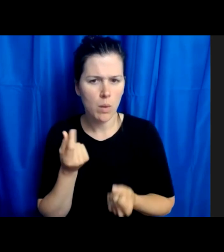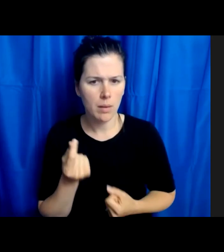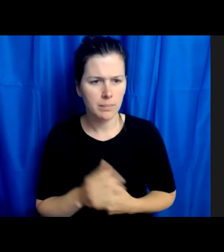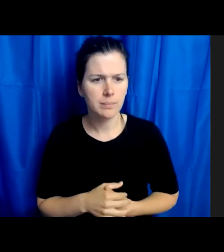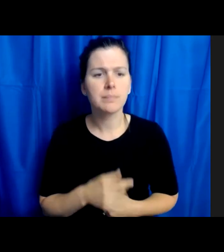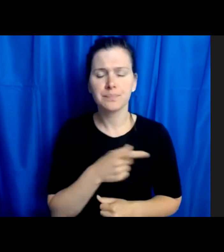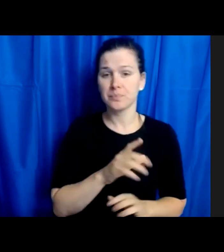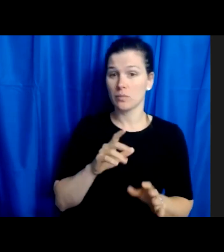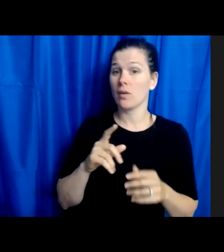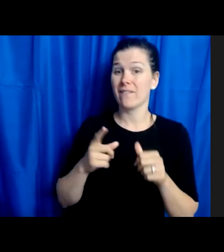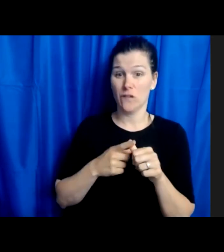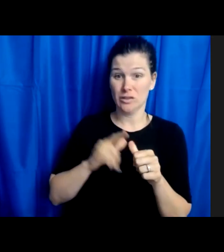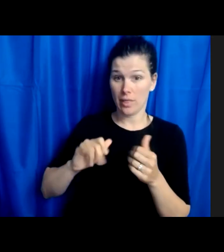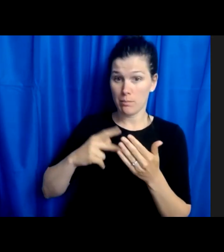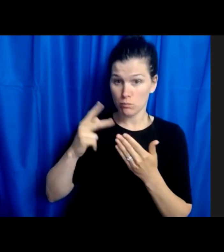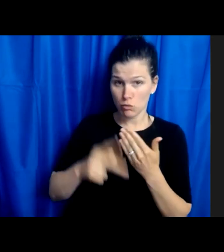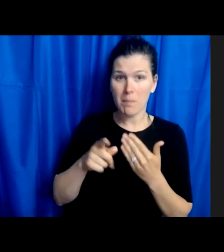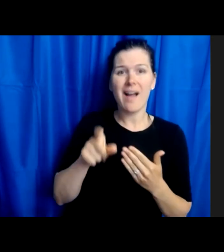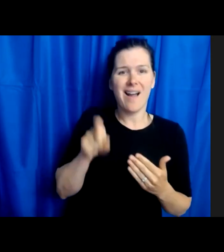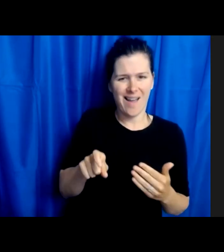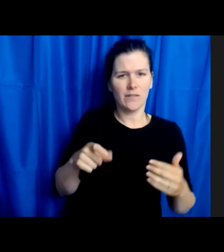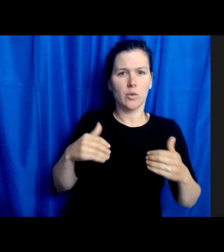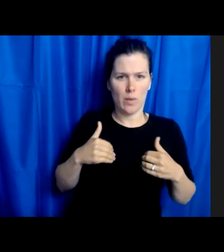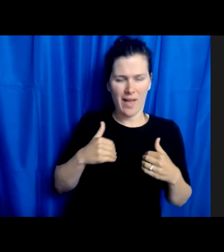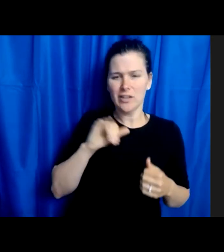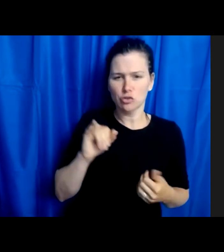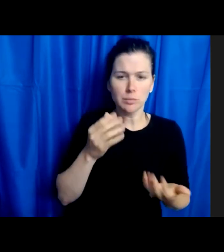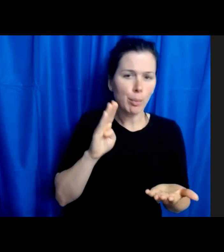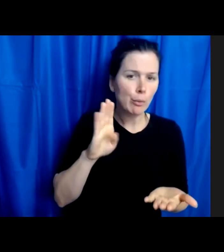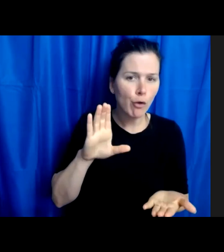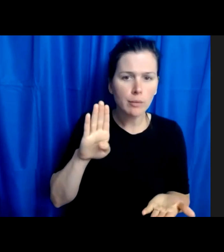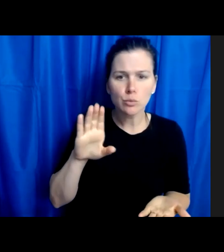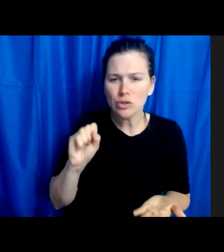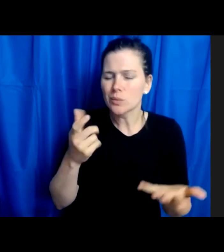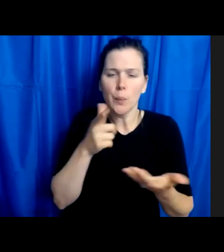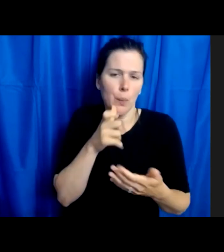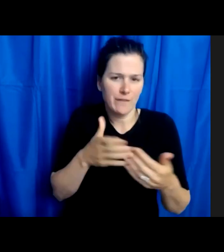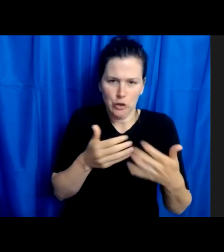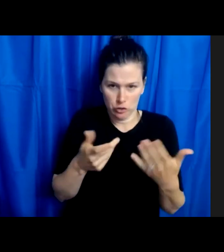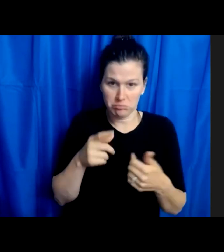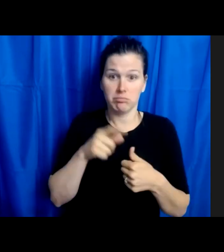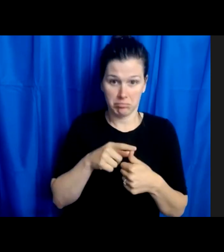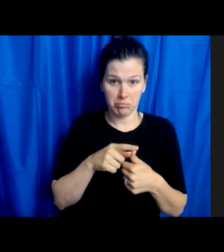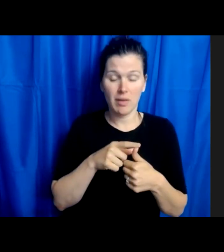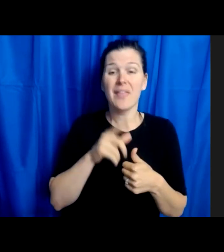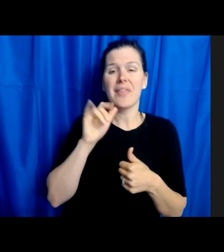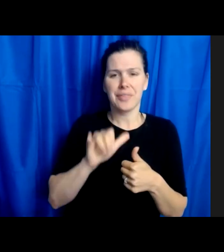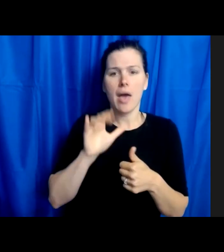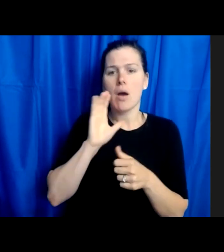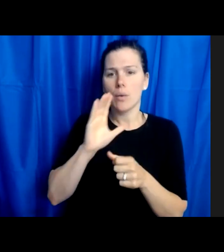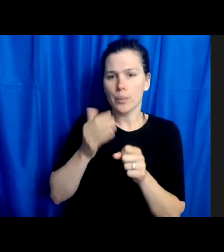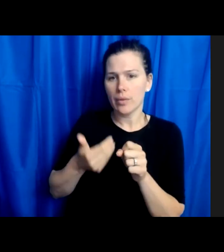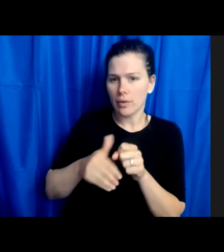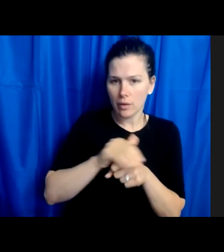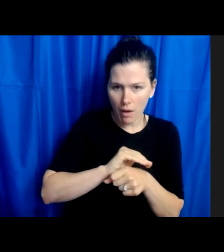to have insurance. So you have to have your Blue Cross Blue Shield or whatever your insurance carrier is. It will cover $40 of